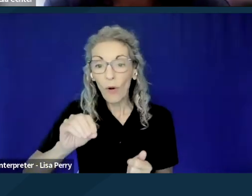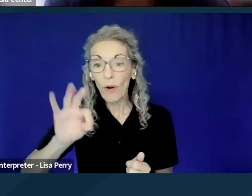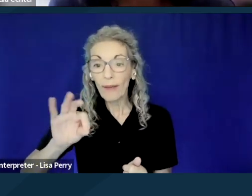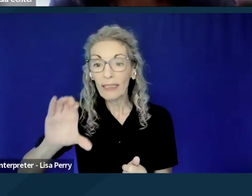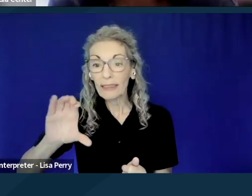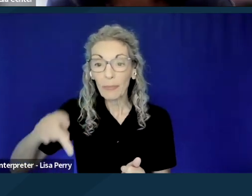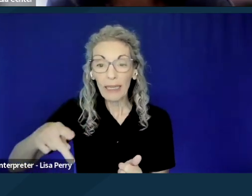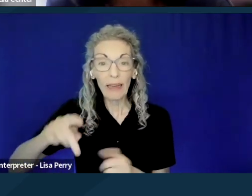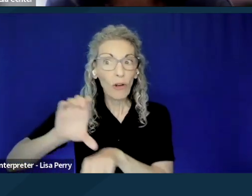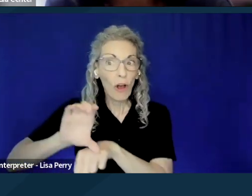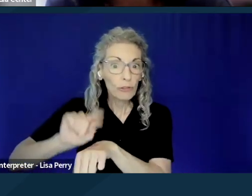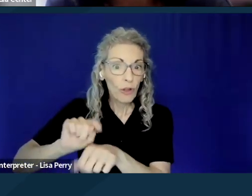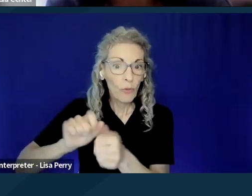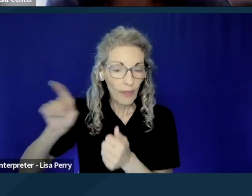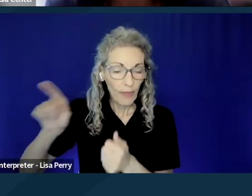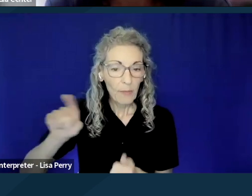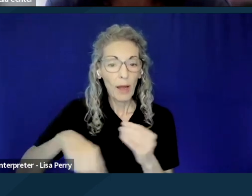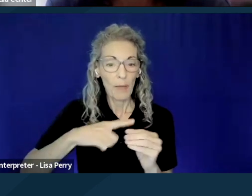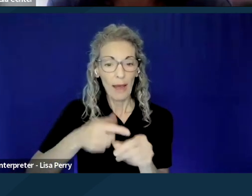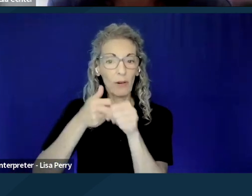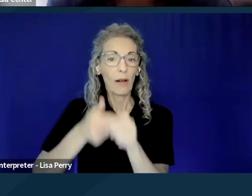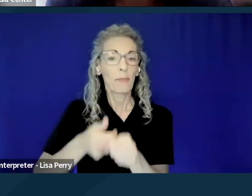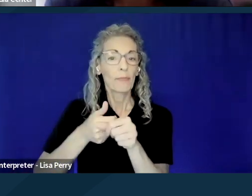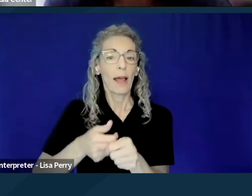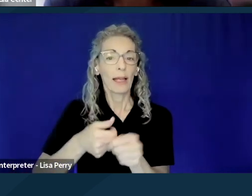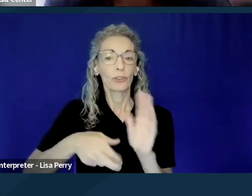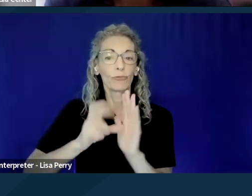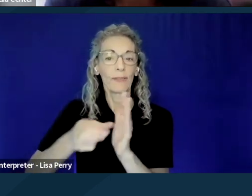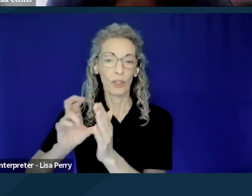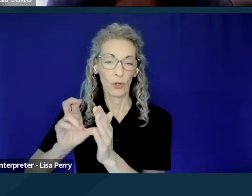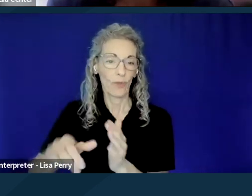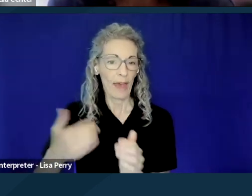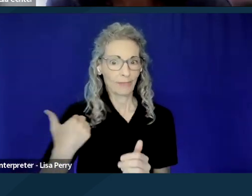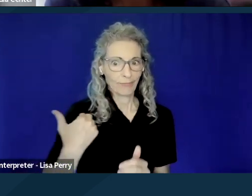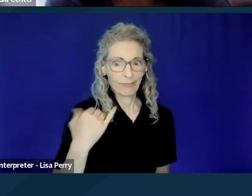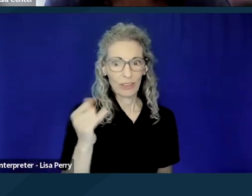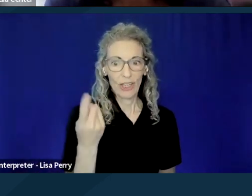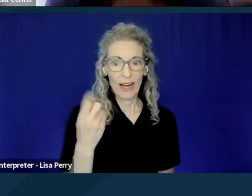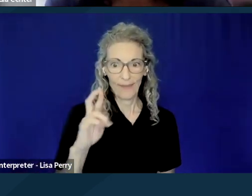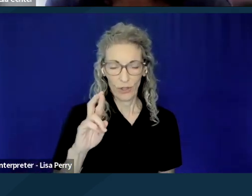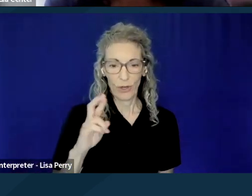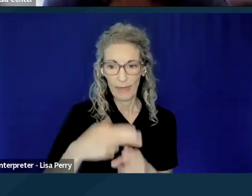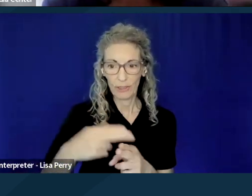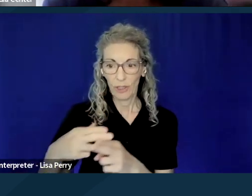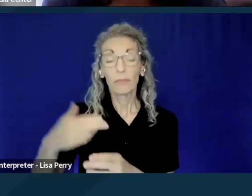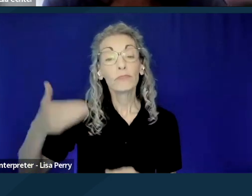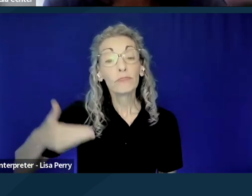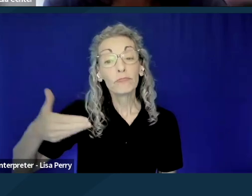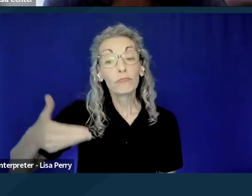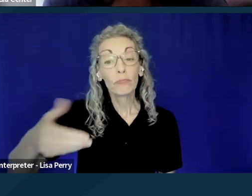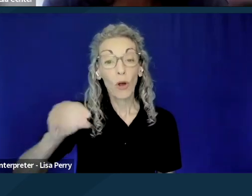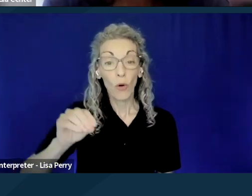about those compliance reviews that Jennifer mentioned before. There are periodic compliance reviews that